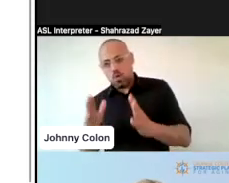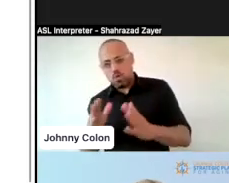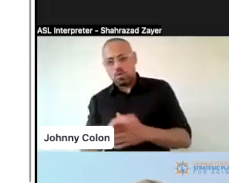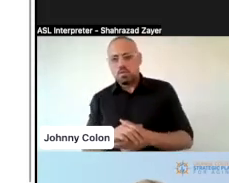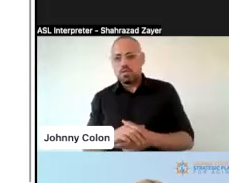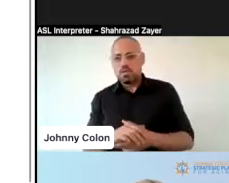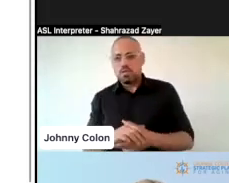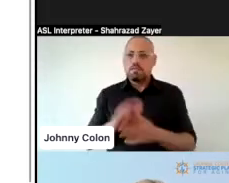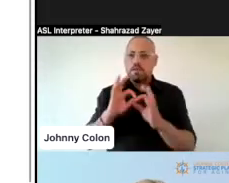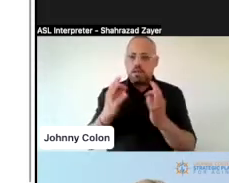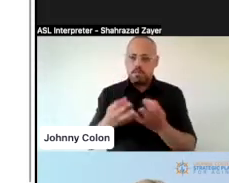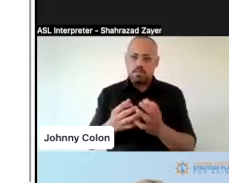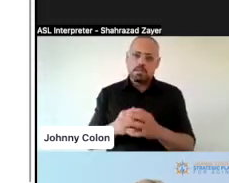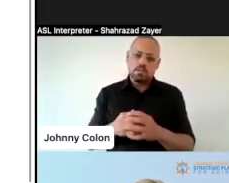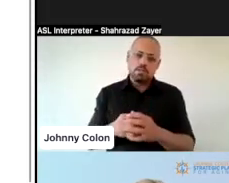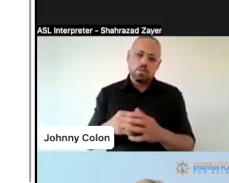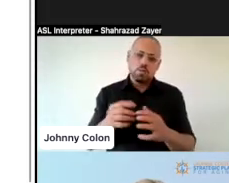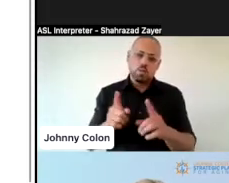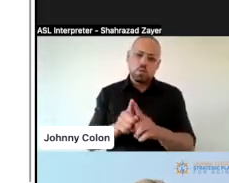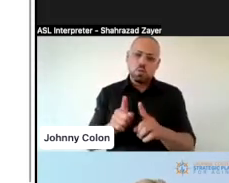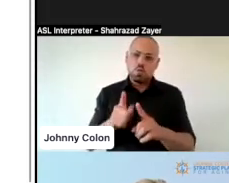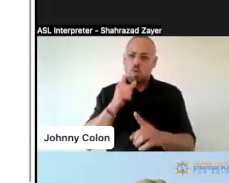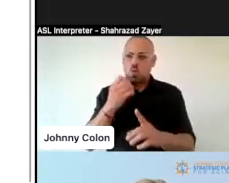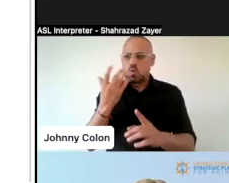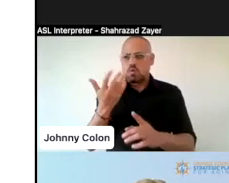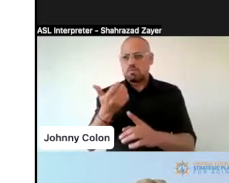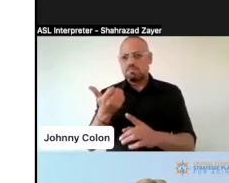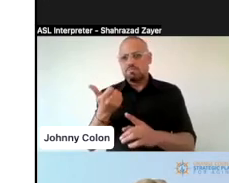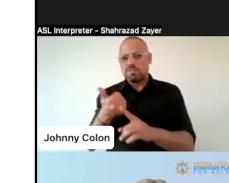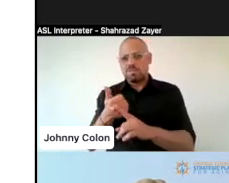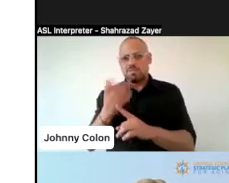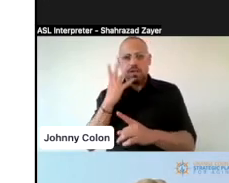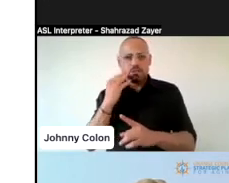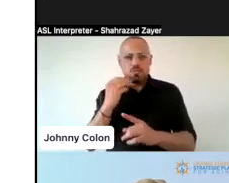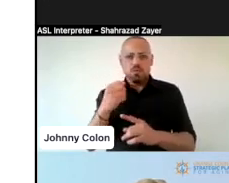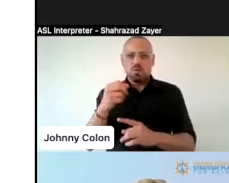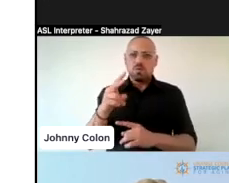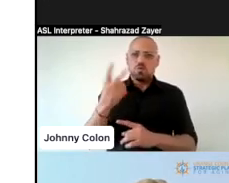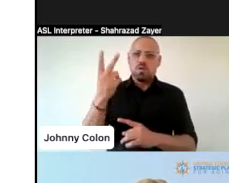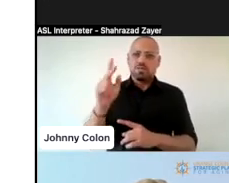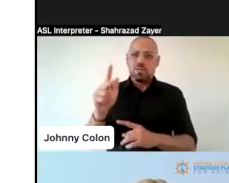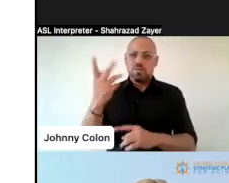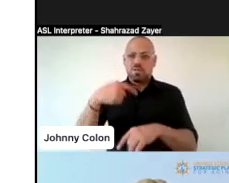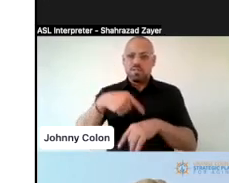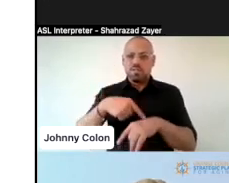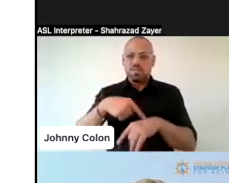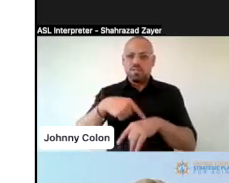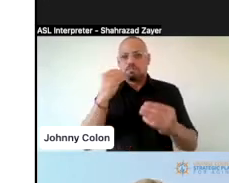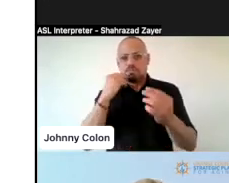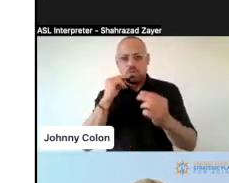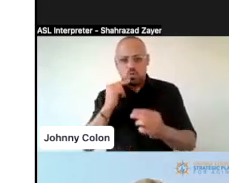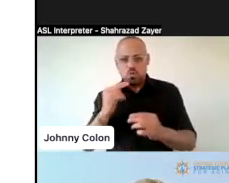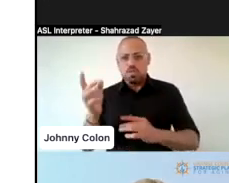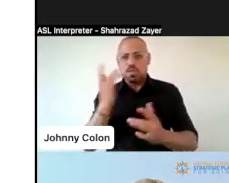and it is who experience 2 and 3 times the nutrition insecurity